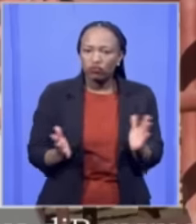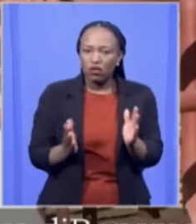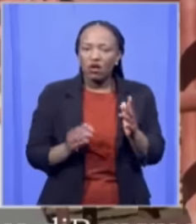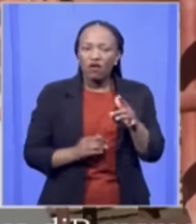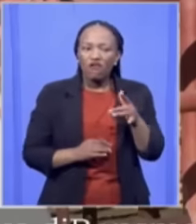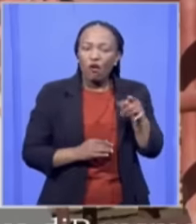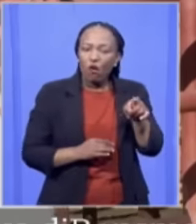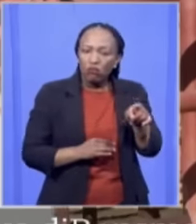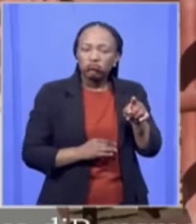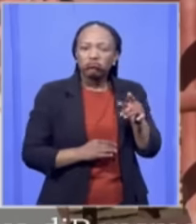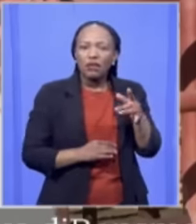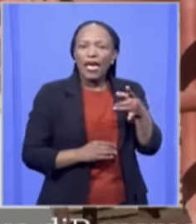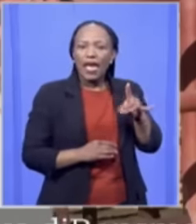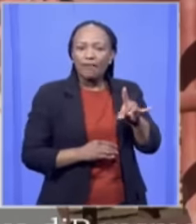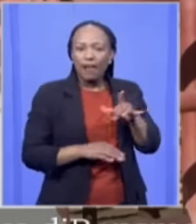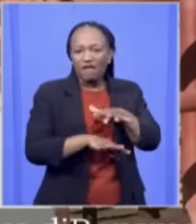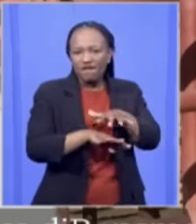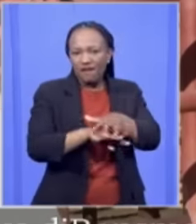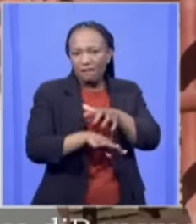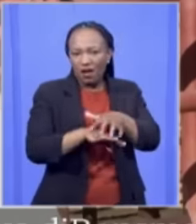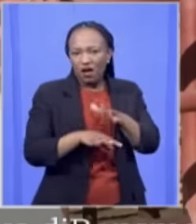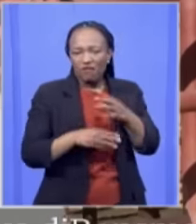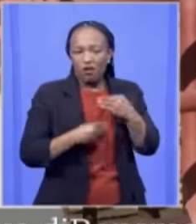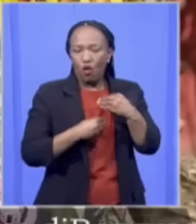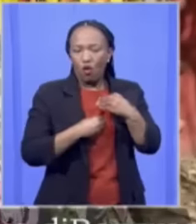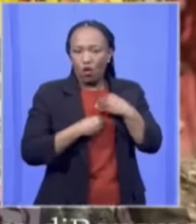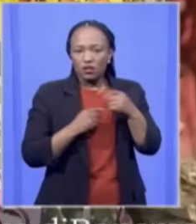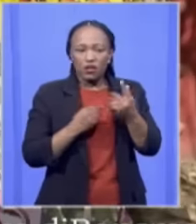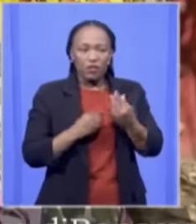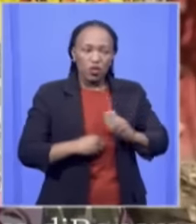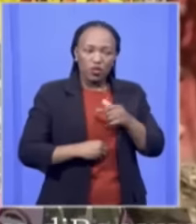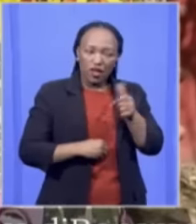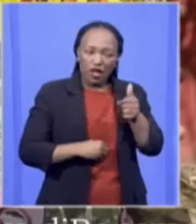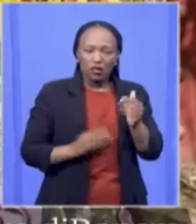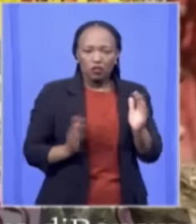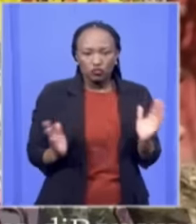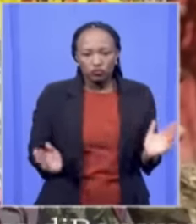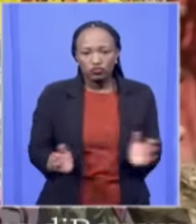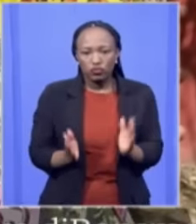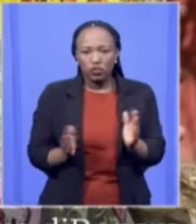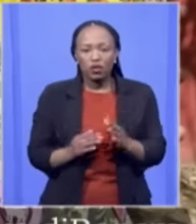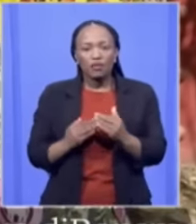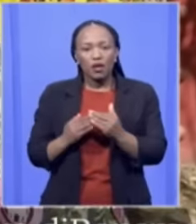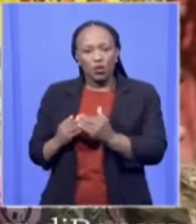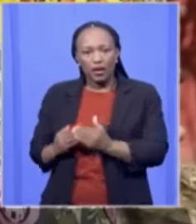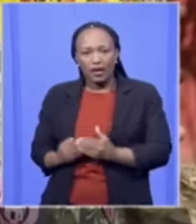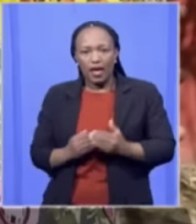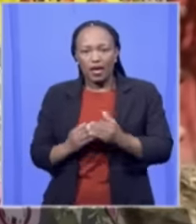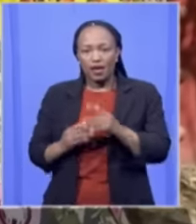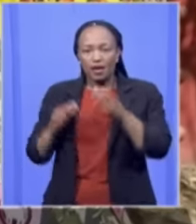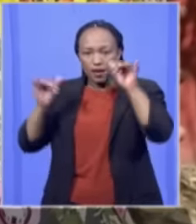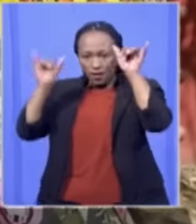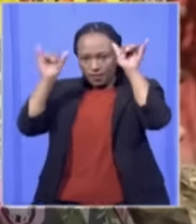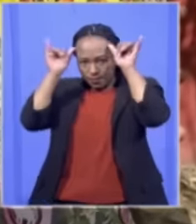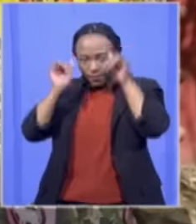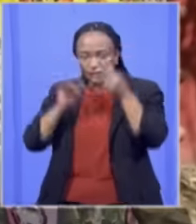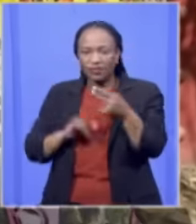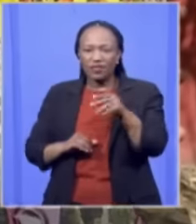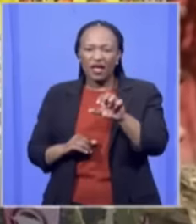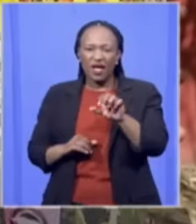temothuong le gore le bašwa ba bangwe ka ba rotloetsa. Ke tlo go tlhokomela hefa gore mo nakong e tlang e be ya